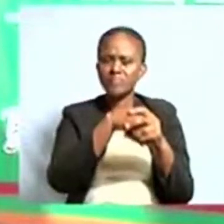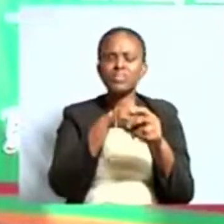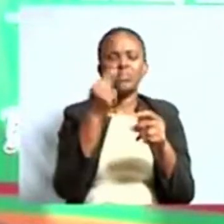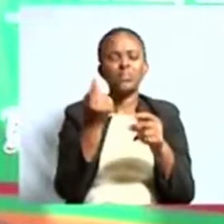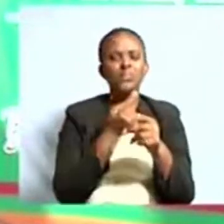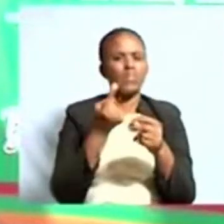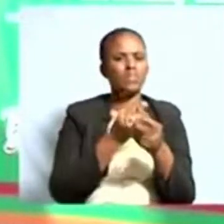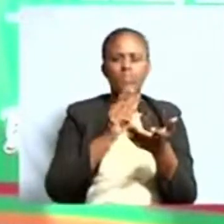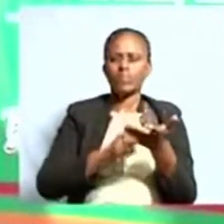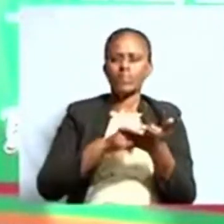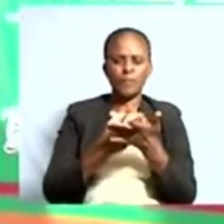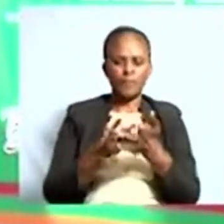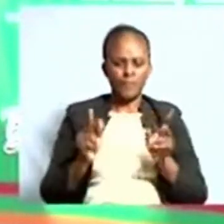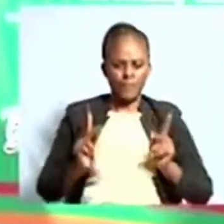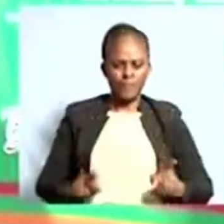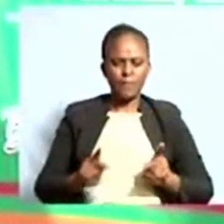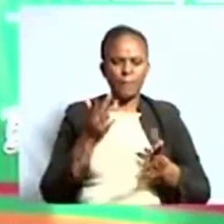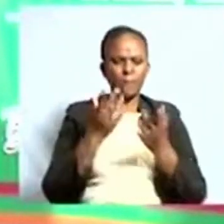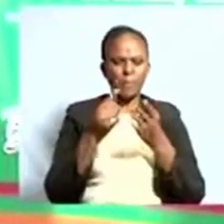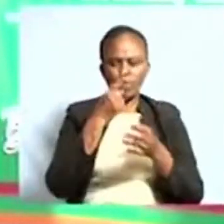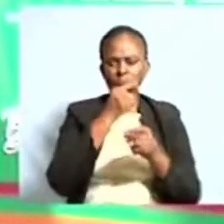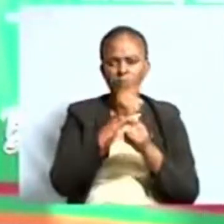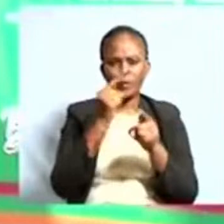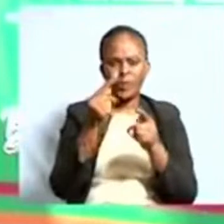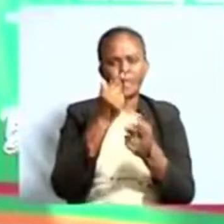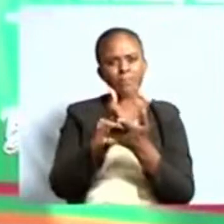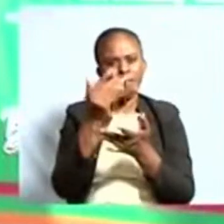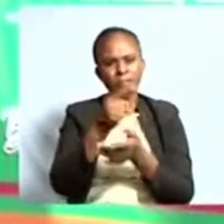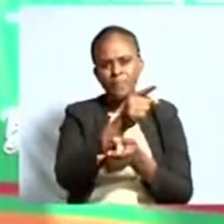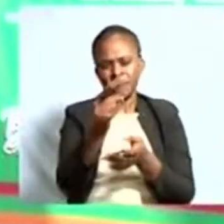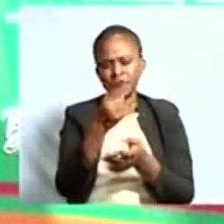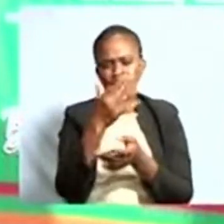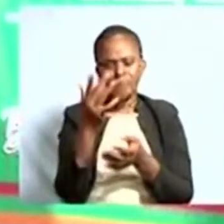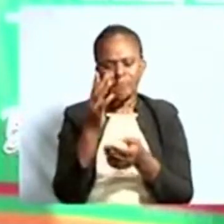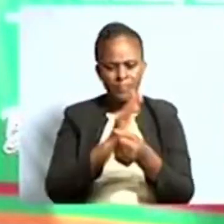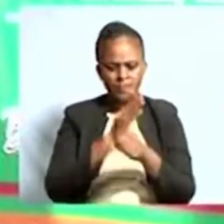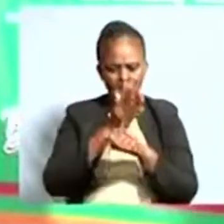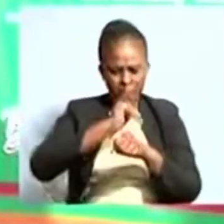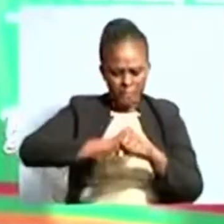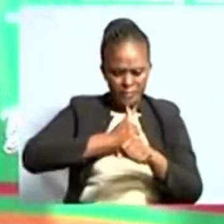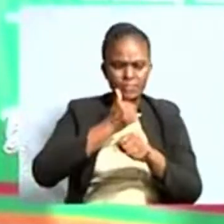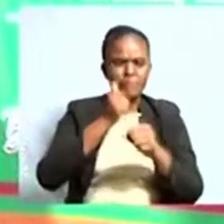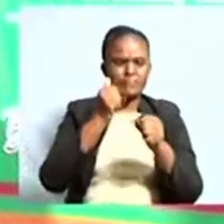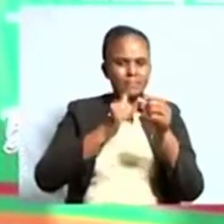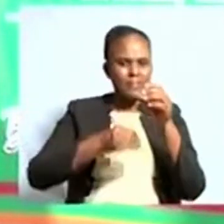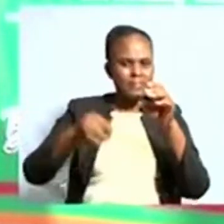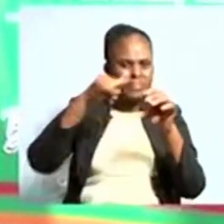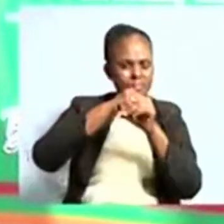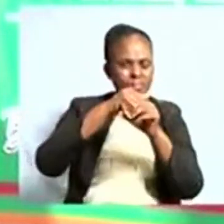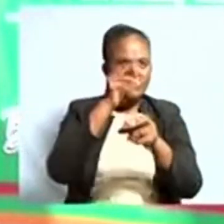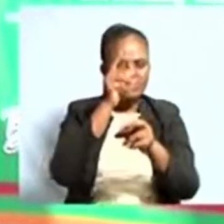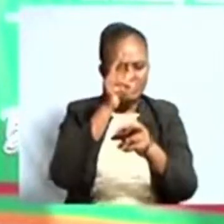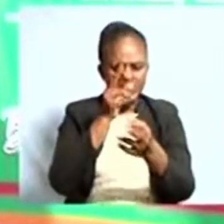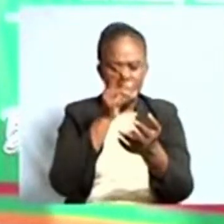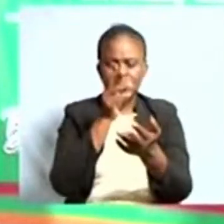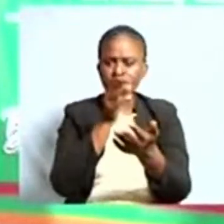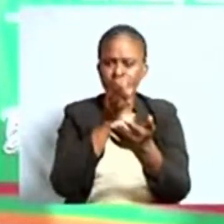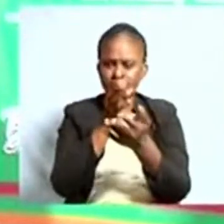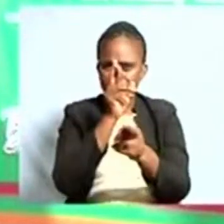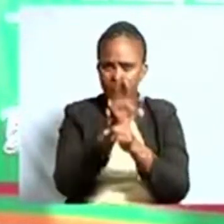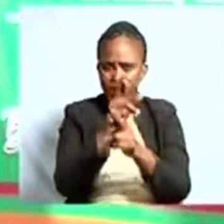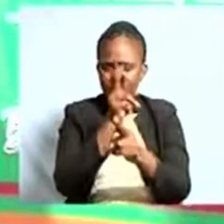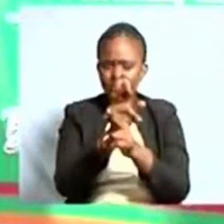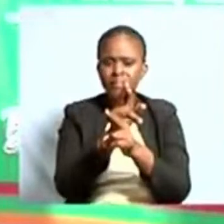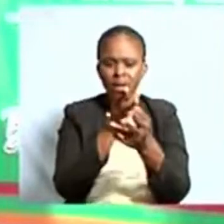witness, as a person maybe who just bought that product. So once we engage the right holders and they confirm that this